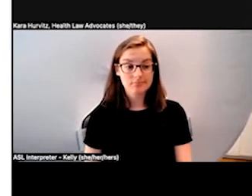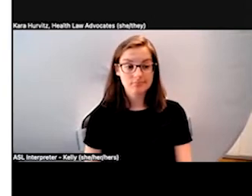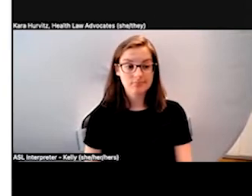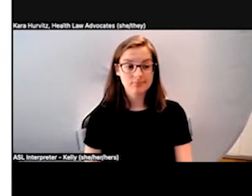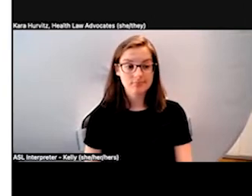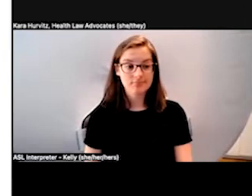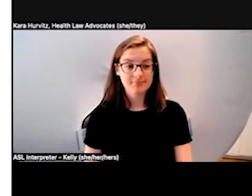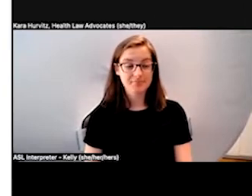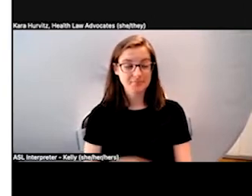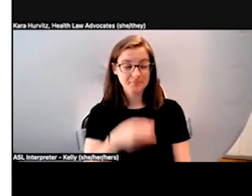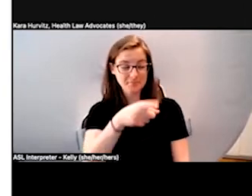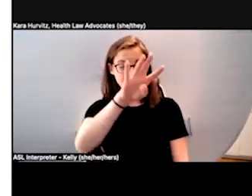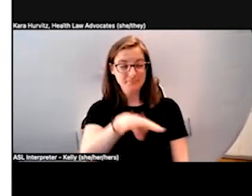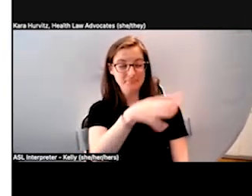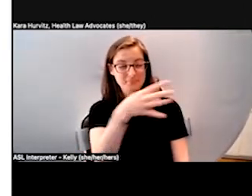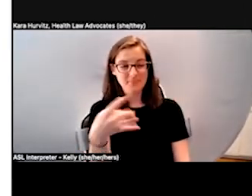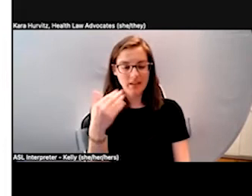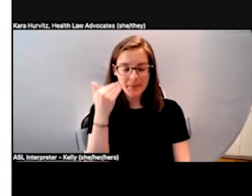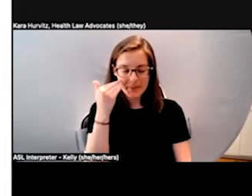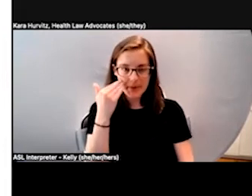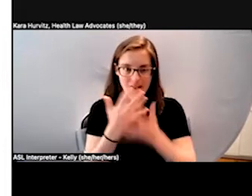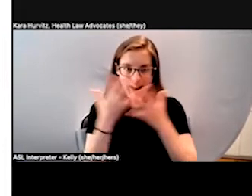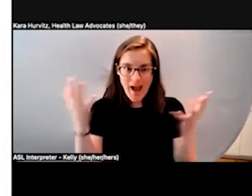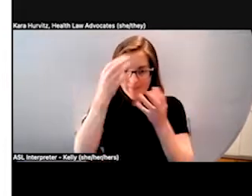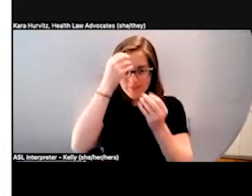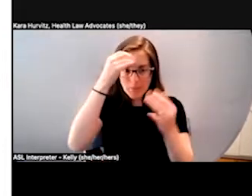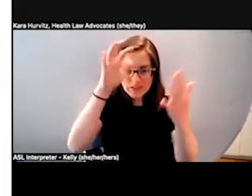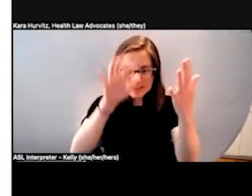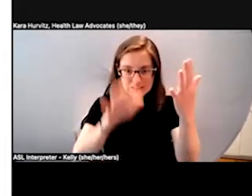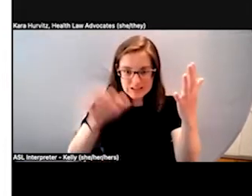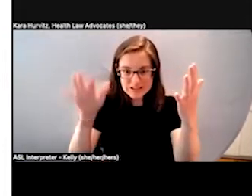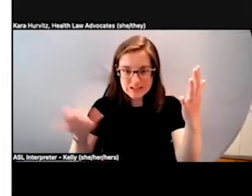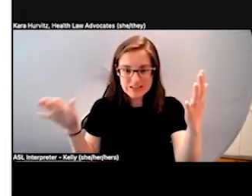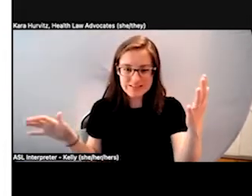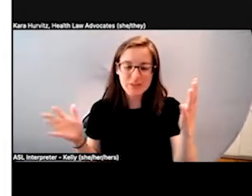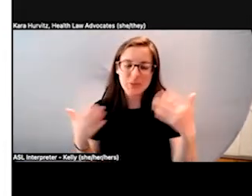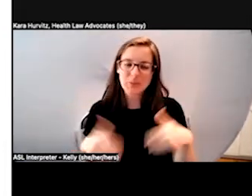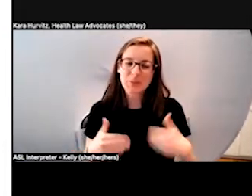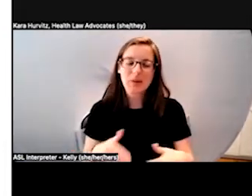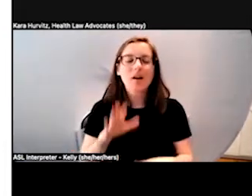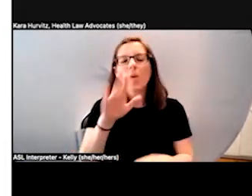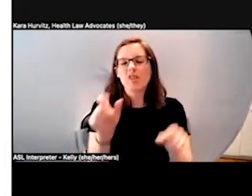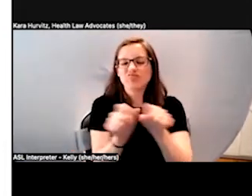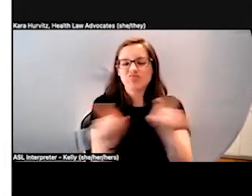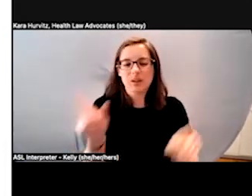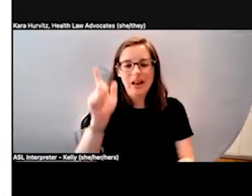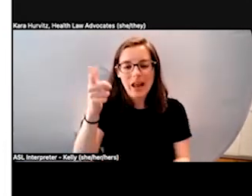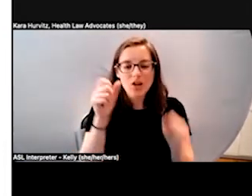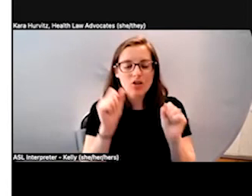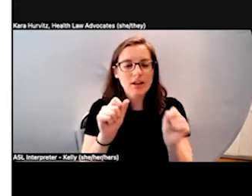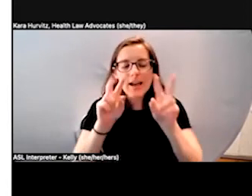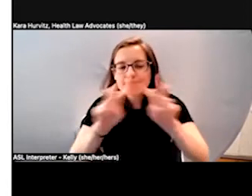This chart I know is a little dense. So this, I know materials we shared after, but it's just to